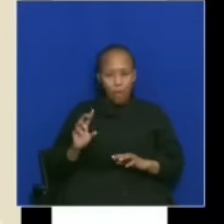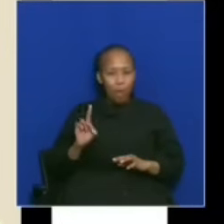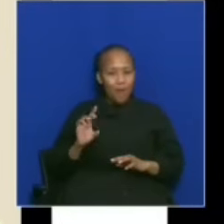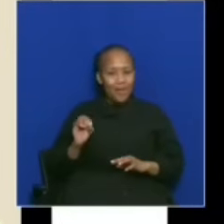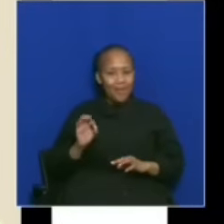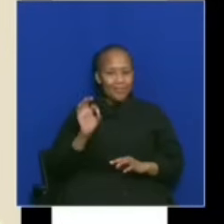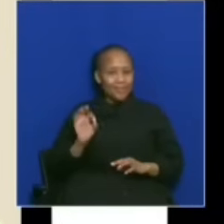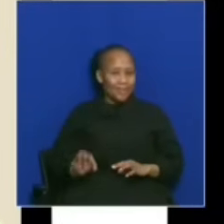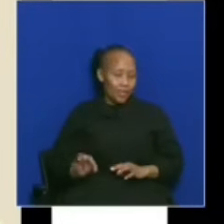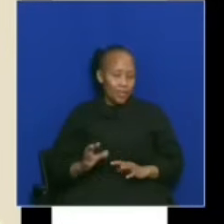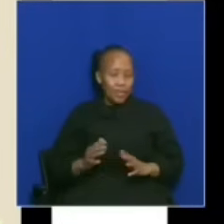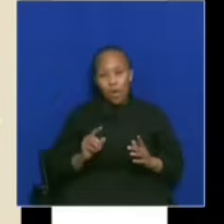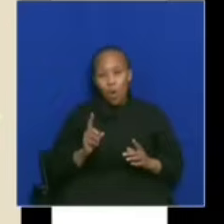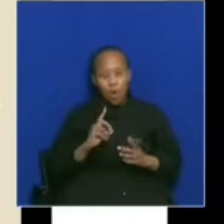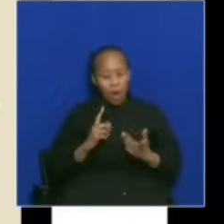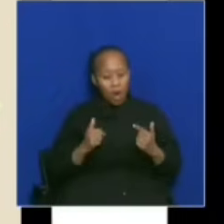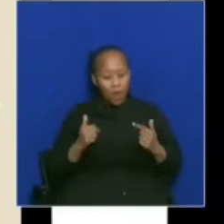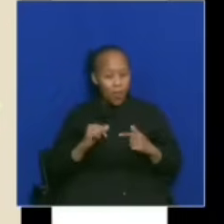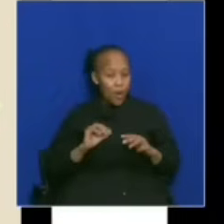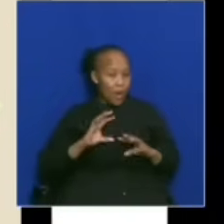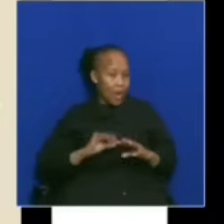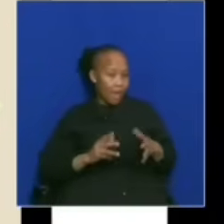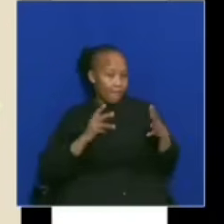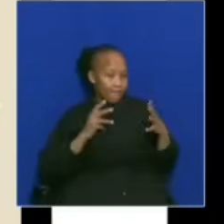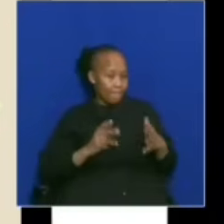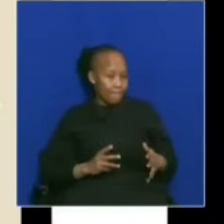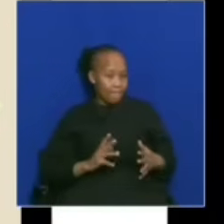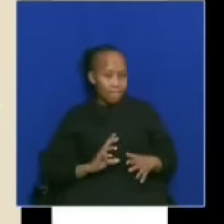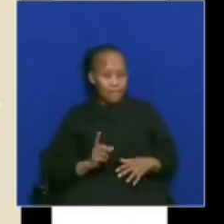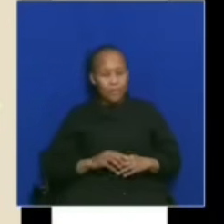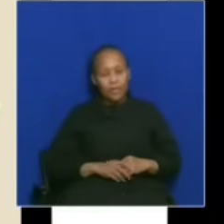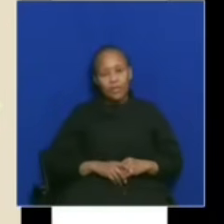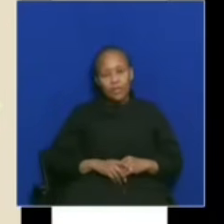have here is a